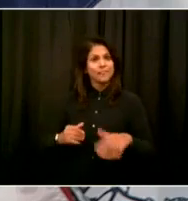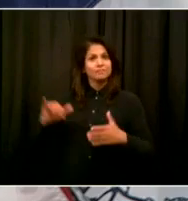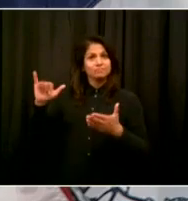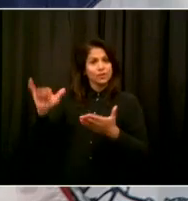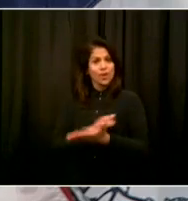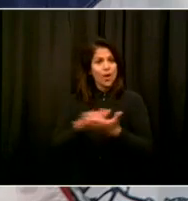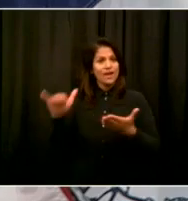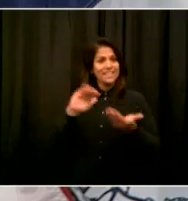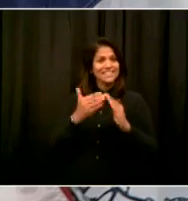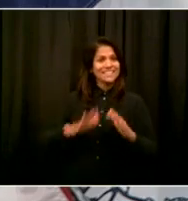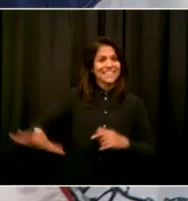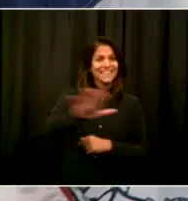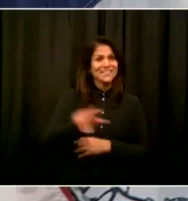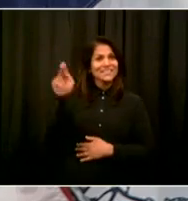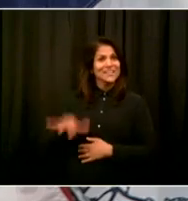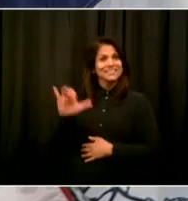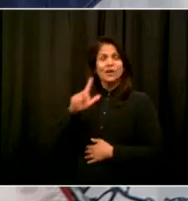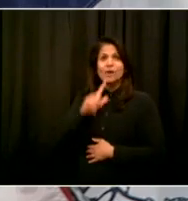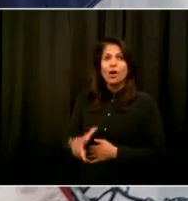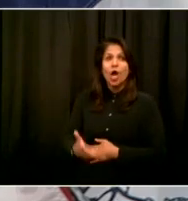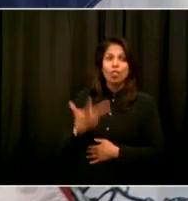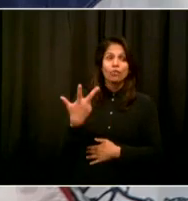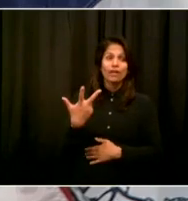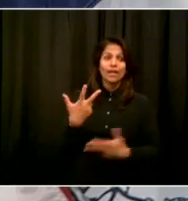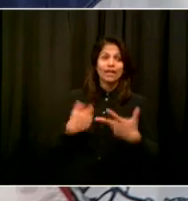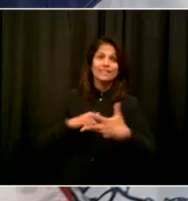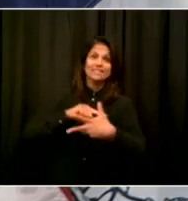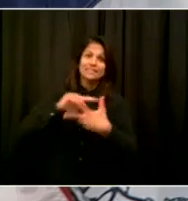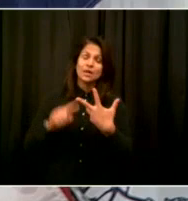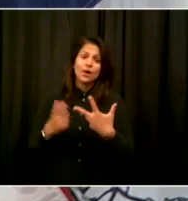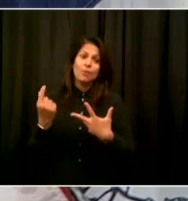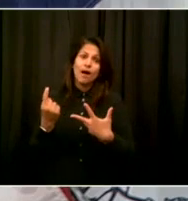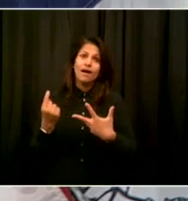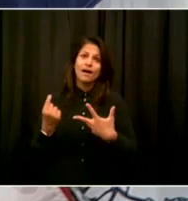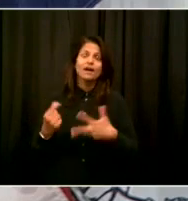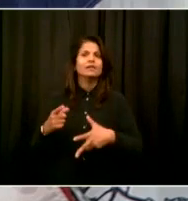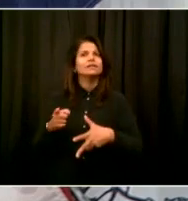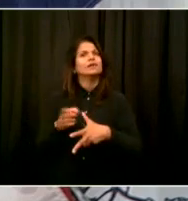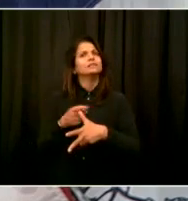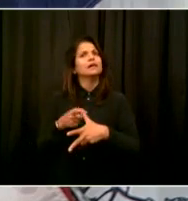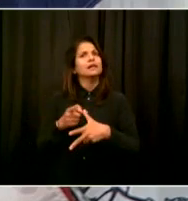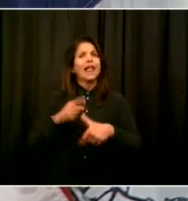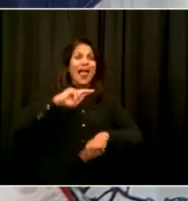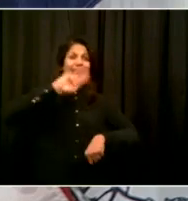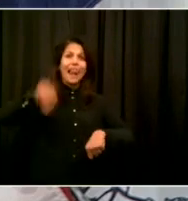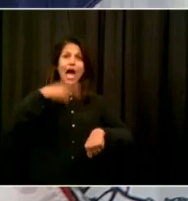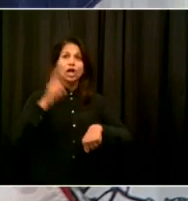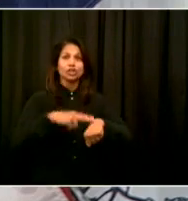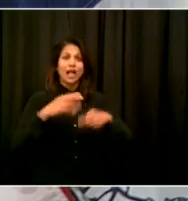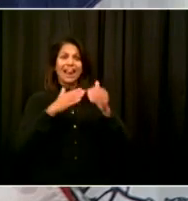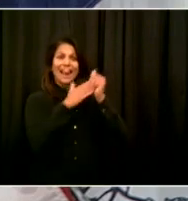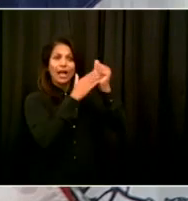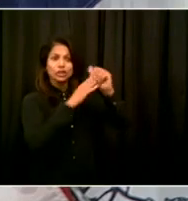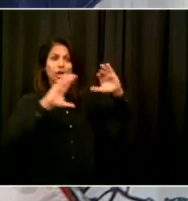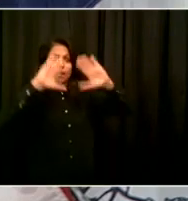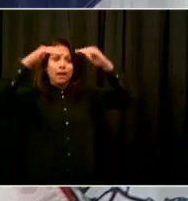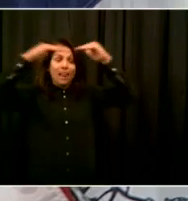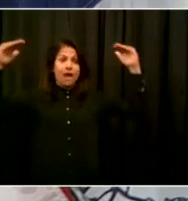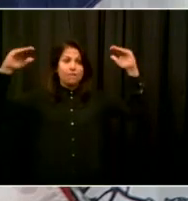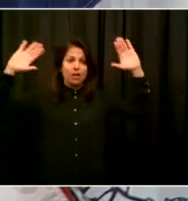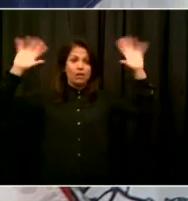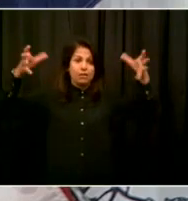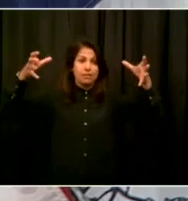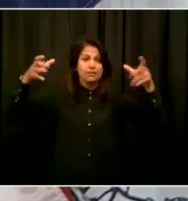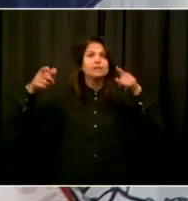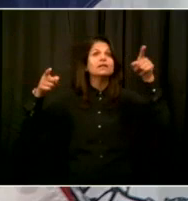have clear national leadership in fighting the coronavirus with a clear message, a clear vision, a clear strategy that we can believe